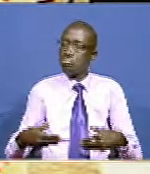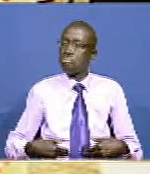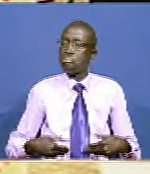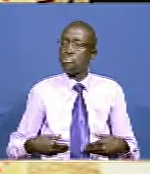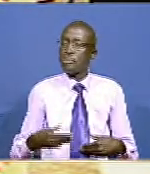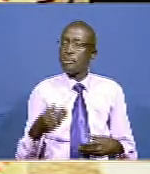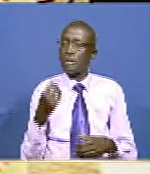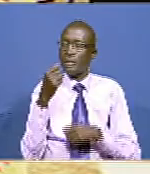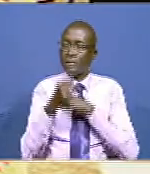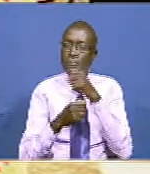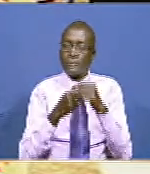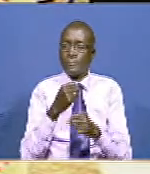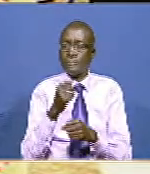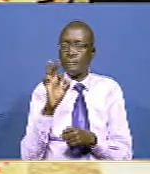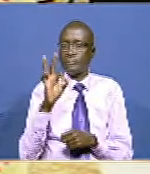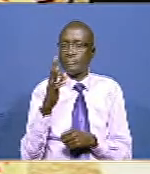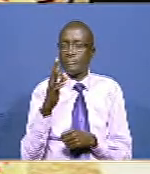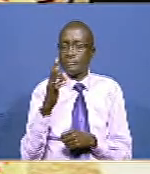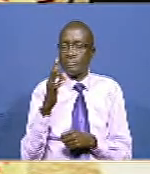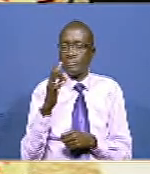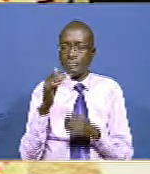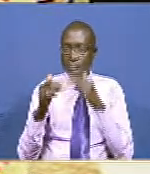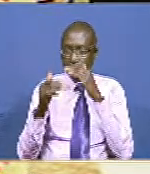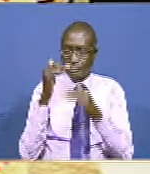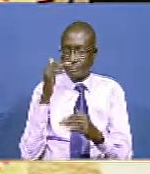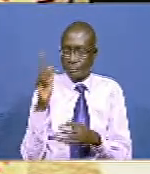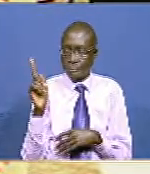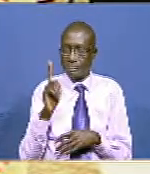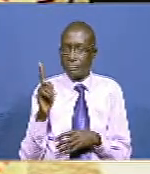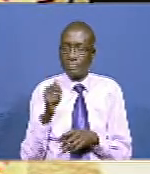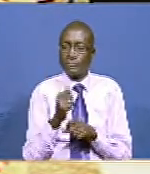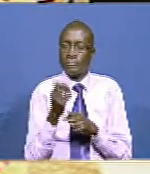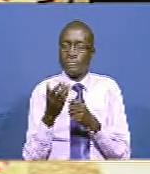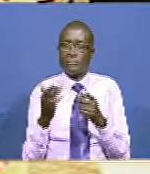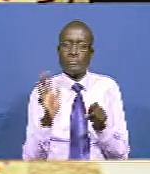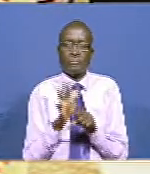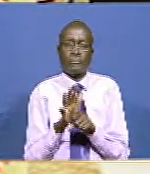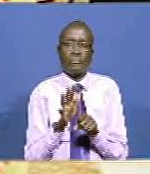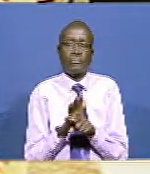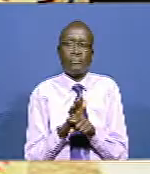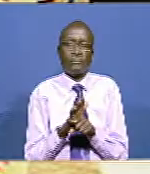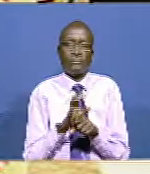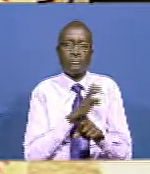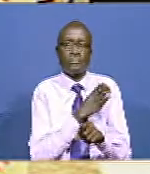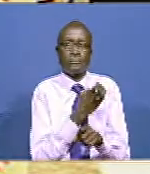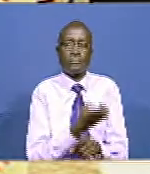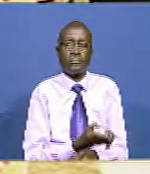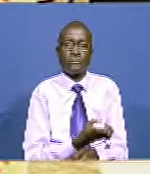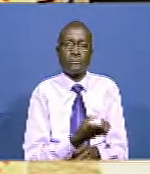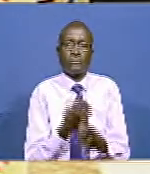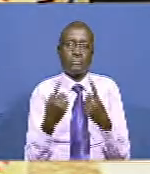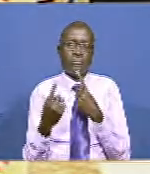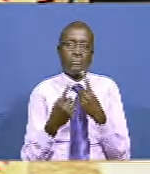year, University of Nairobi, if I'm not wrong. Yeah, yeah. But he's doing things. He has got a lot of energy. Sure. Speak to